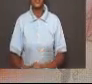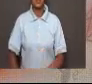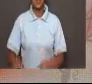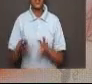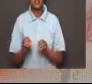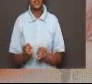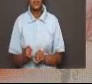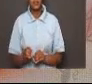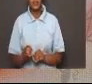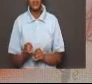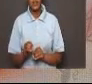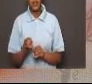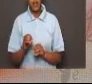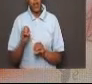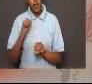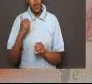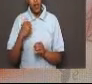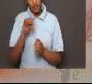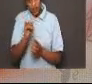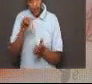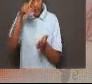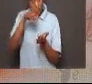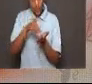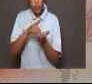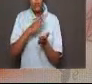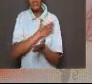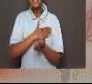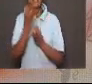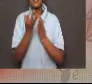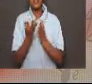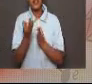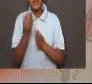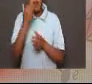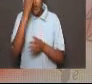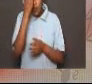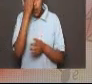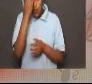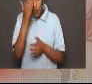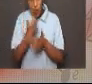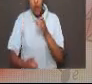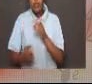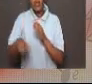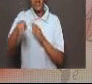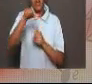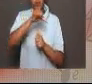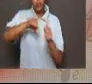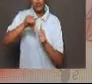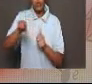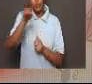Students, as a review, please describe what atomic orbitals